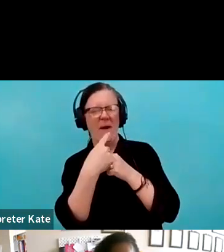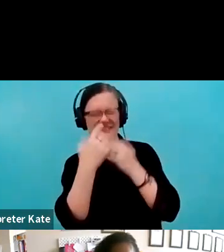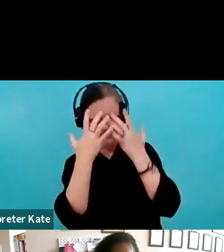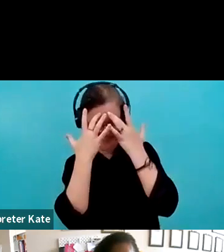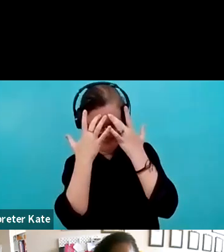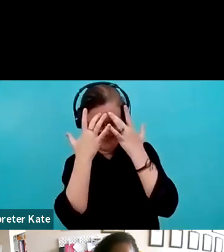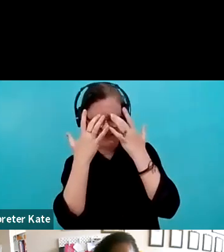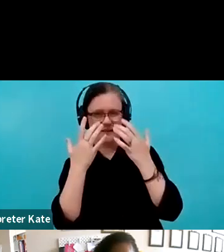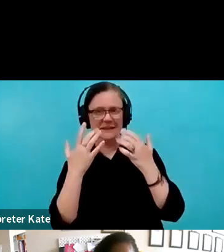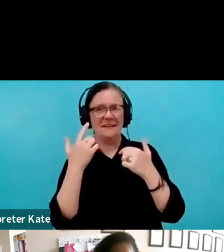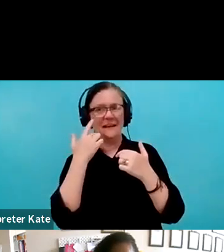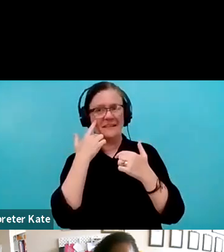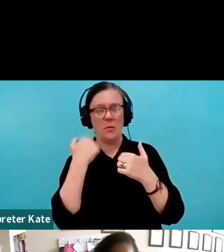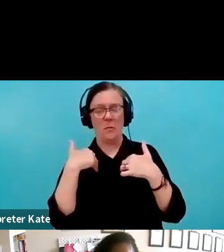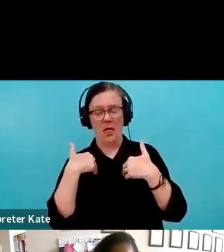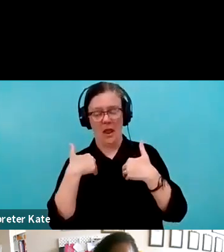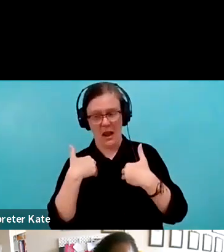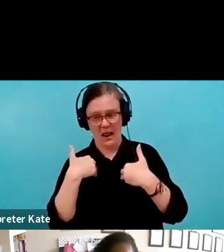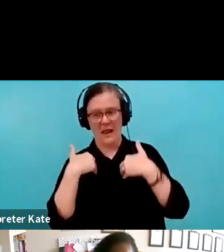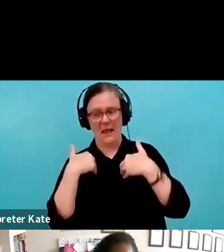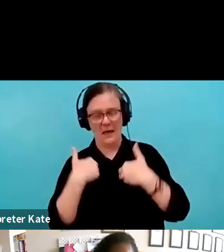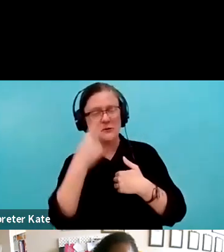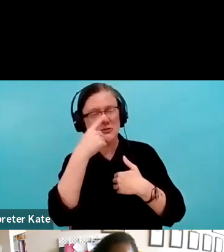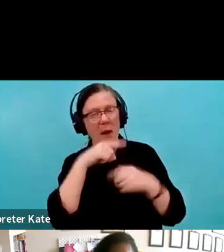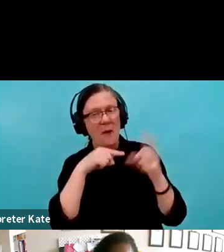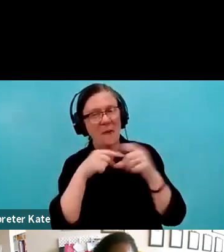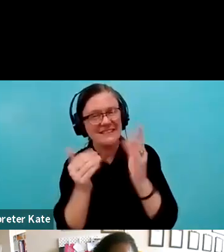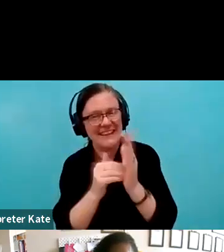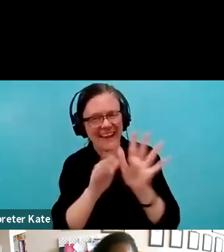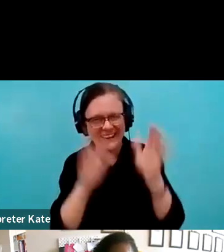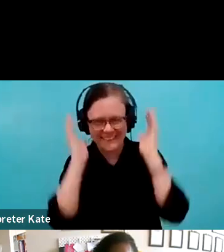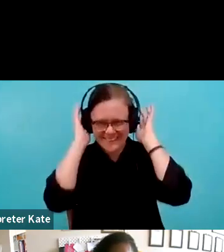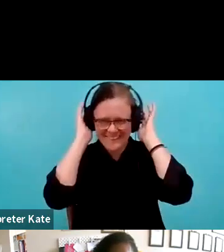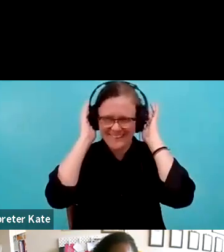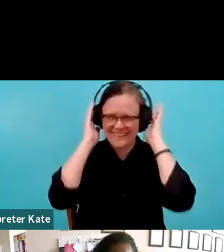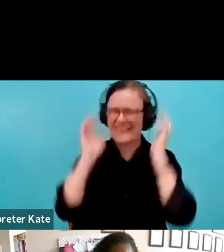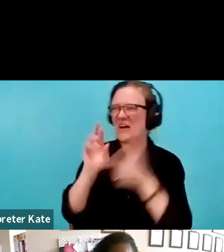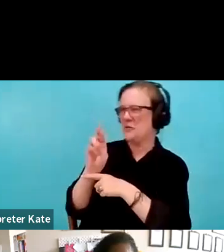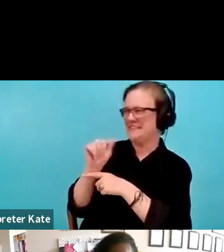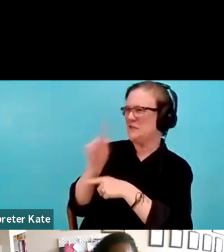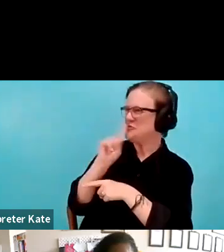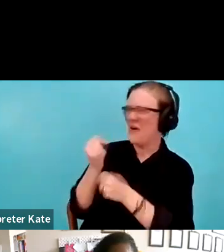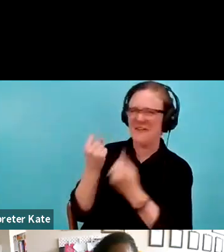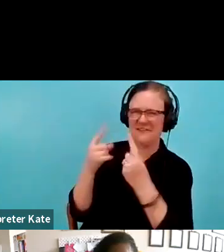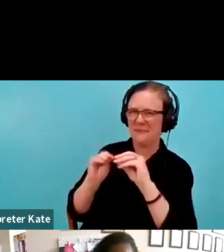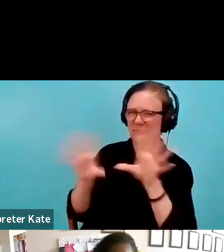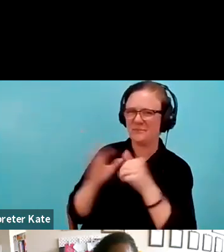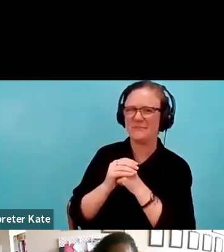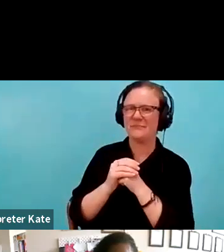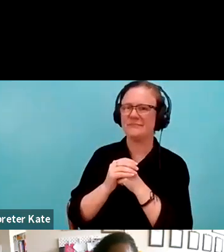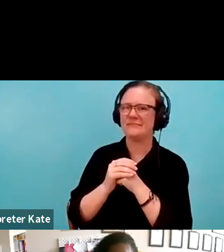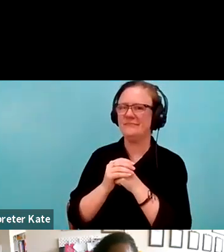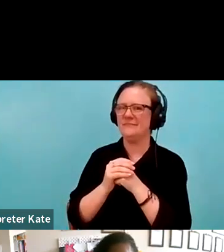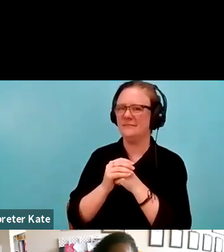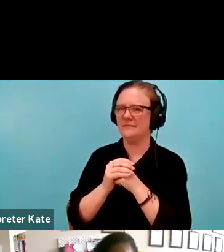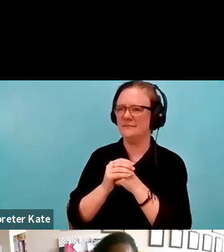because I'm hitting my mid-afternoon slump. Would you mind repeating it, please? I understand. It's really the